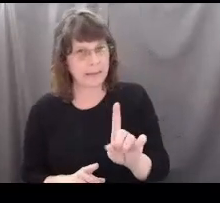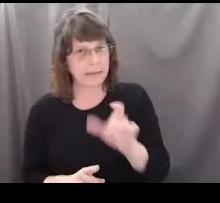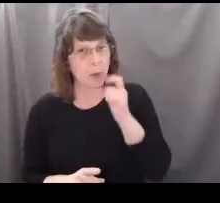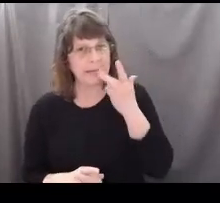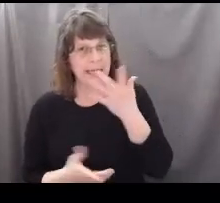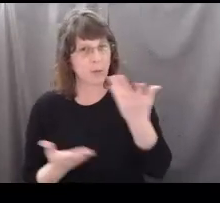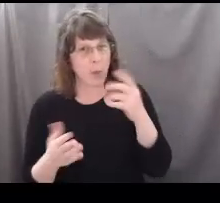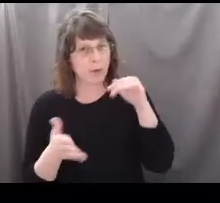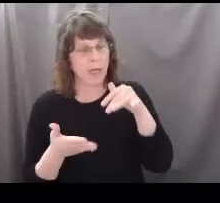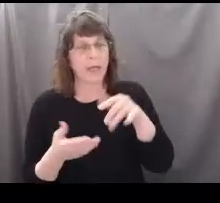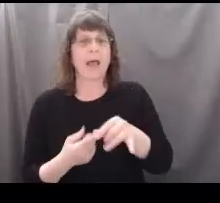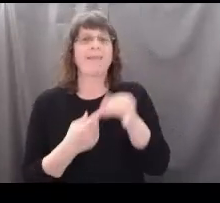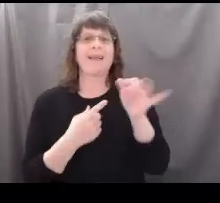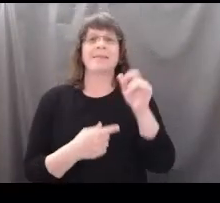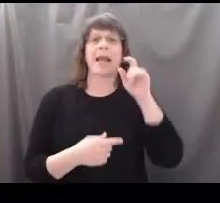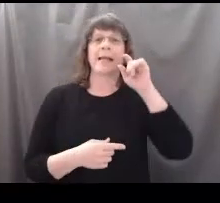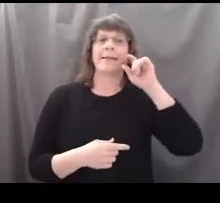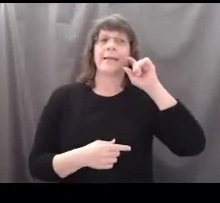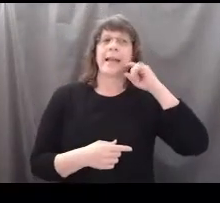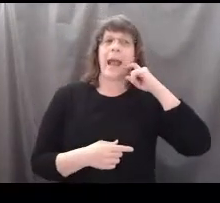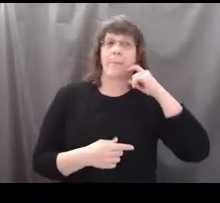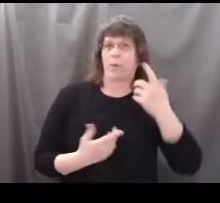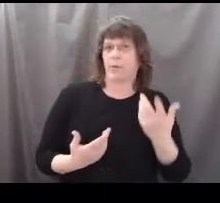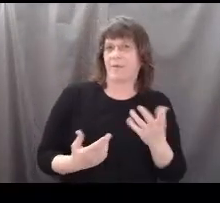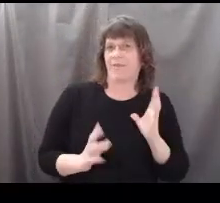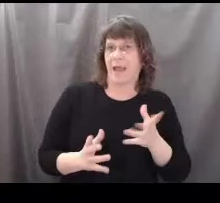studying, unless it's like an apple.